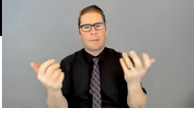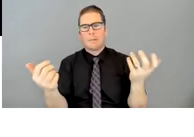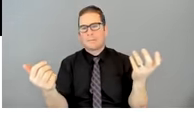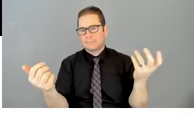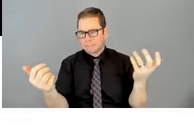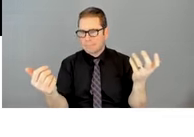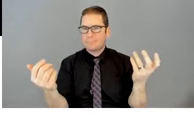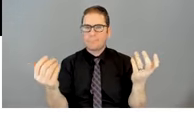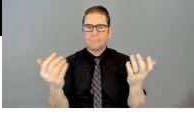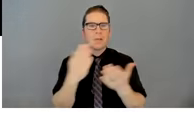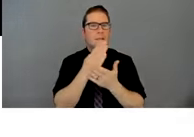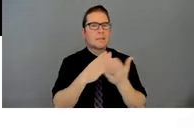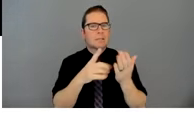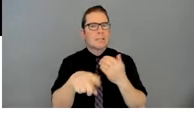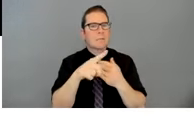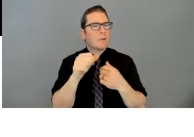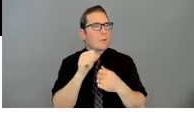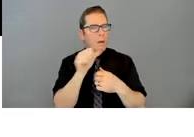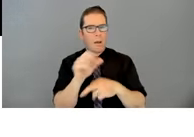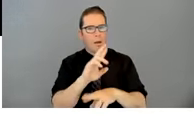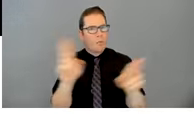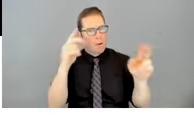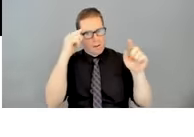Some of you aren't ready for this class.